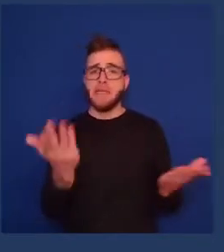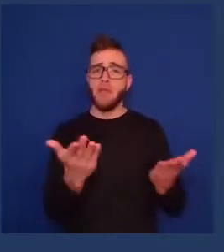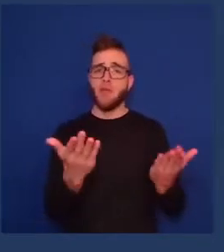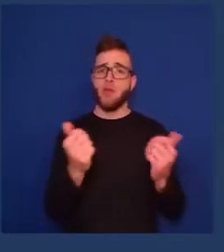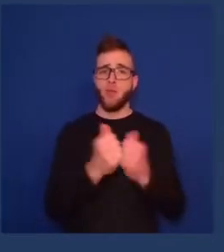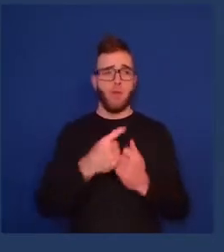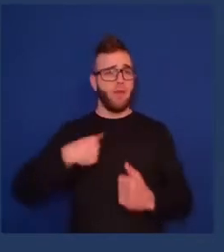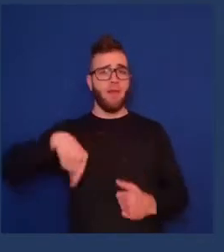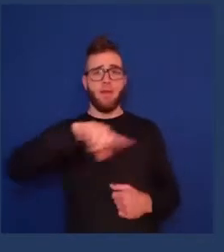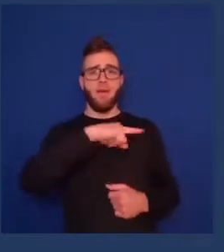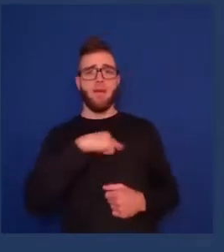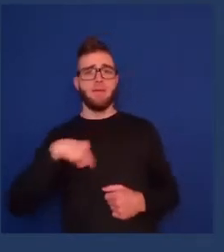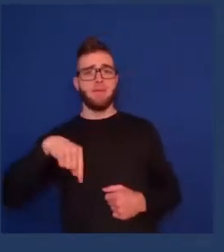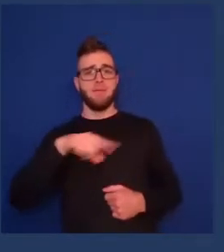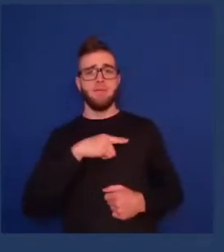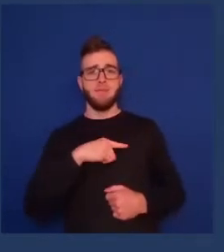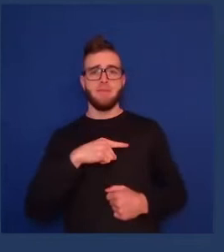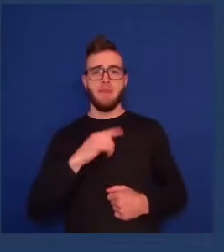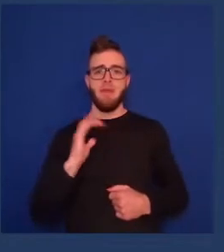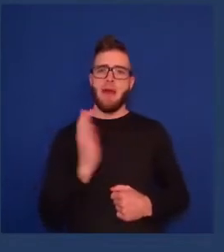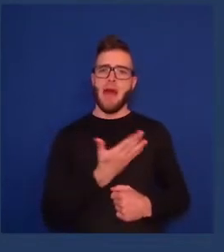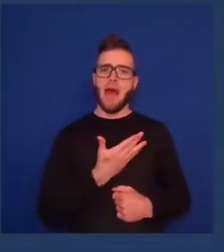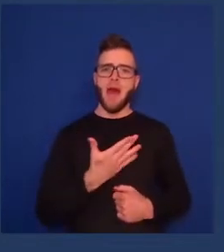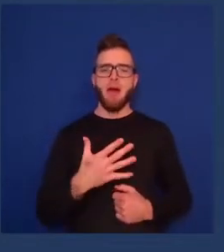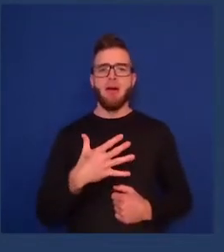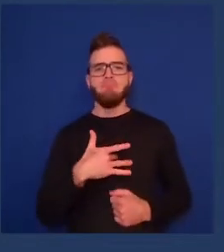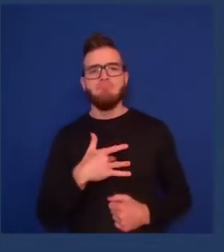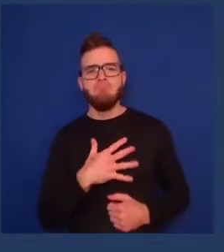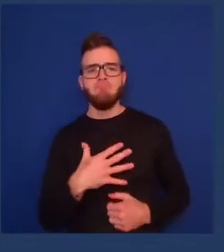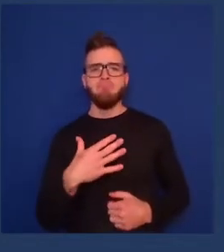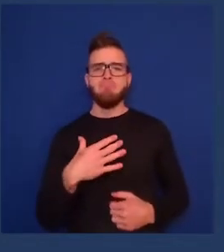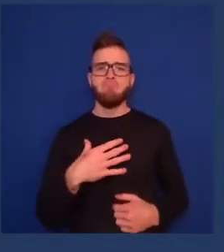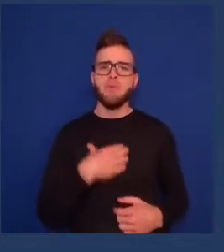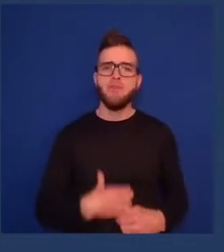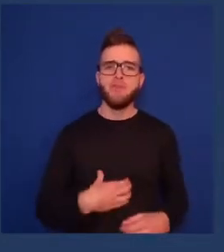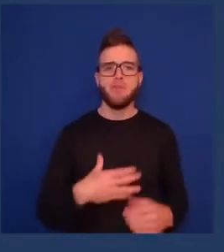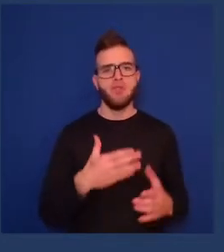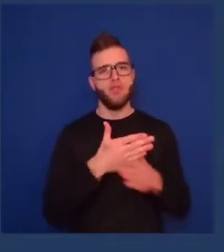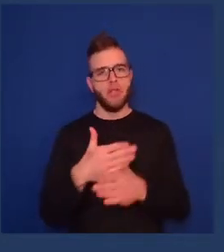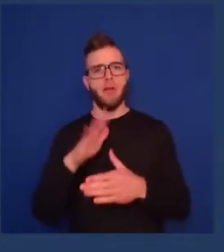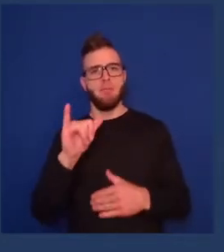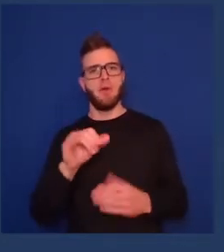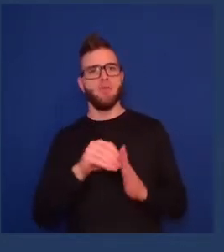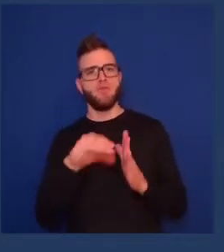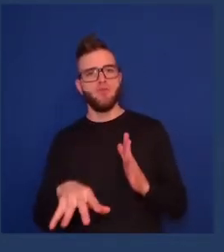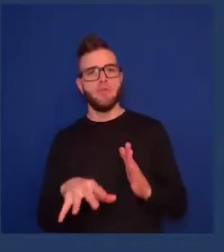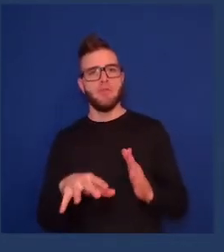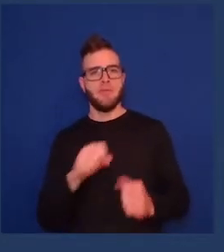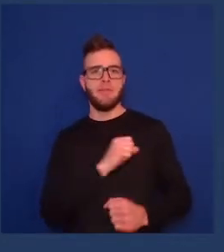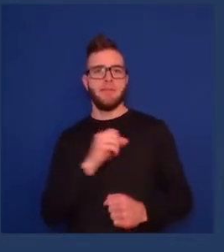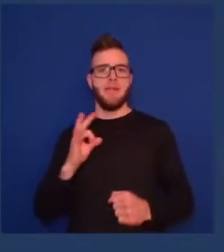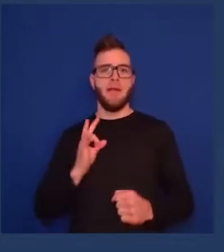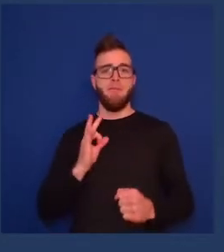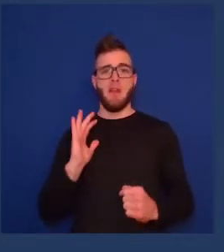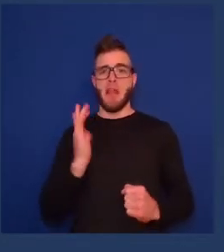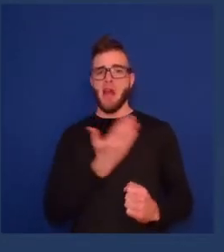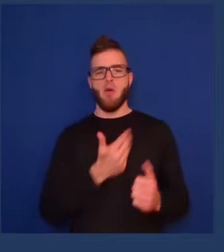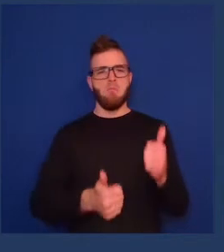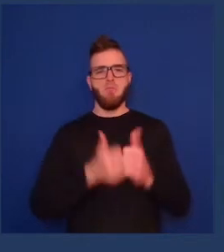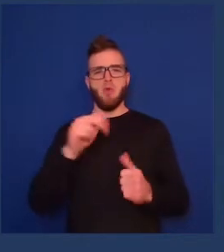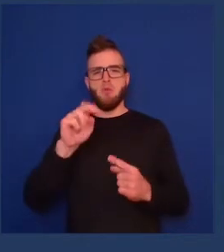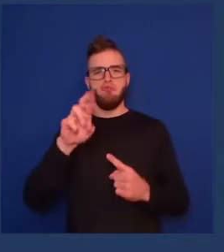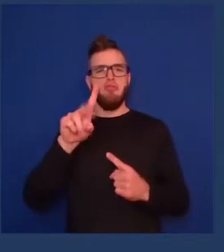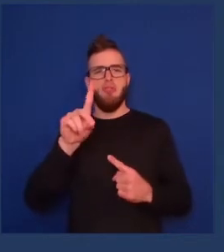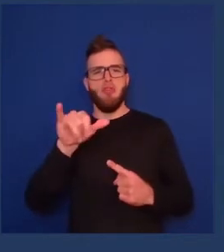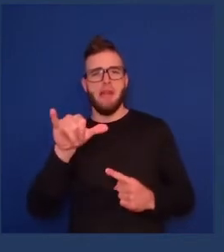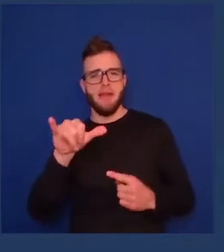I just want to add that the excitement you see here amongst all of us, it is shared by our students, our faculty